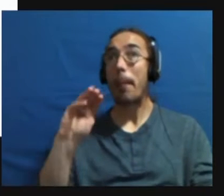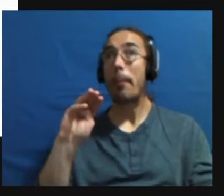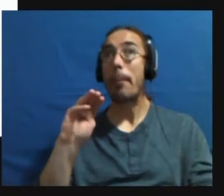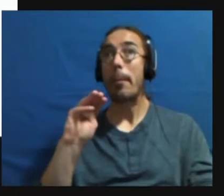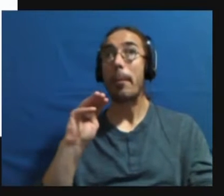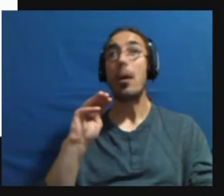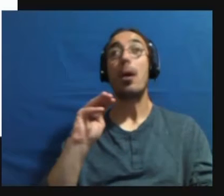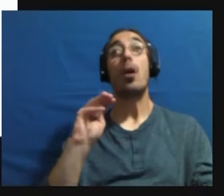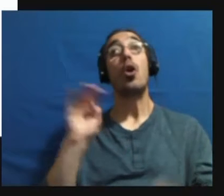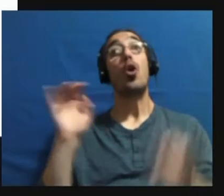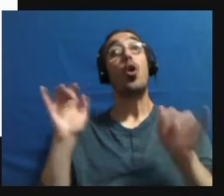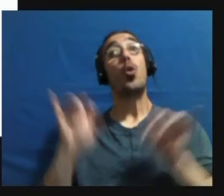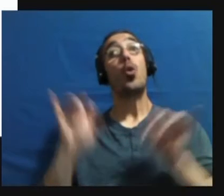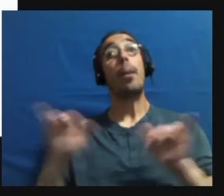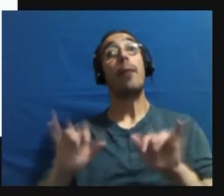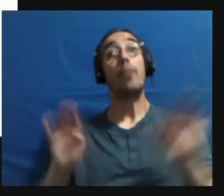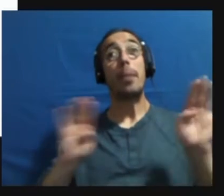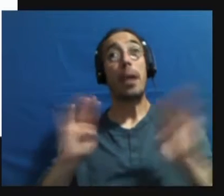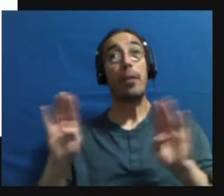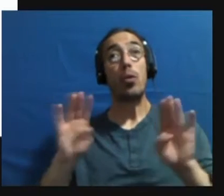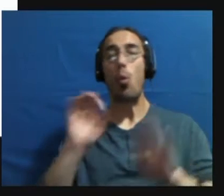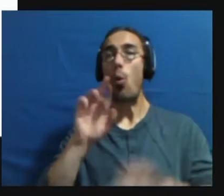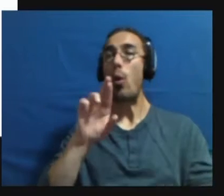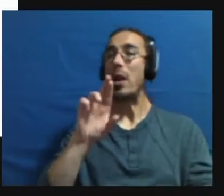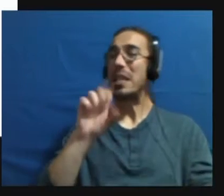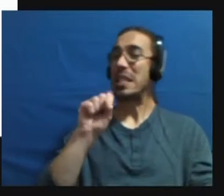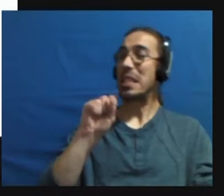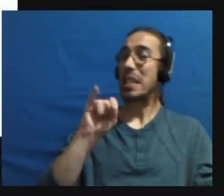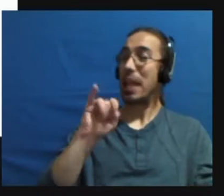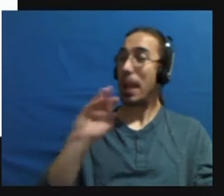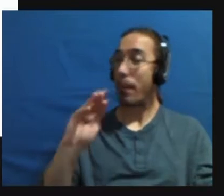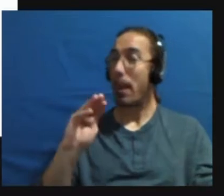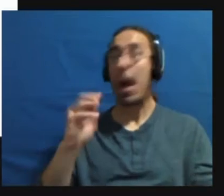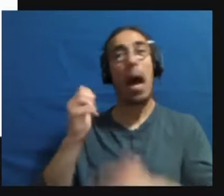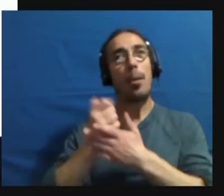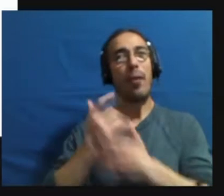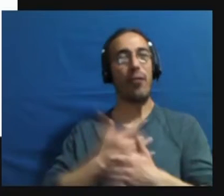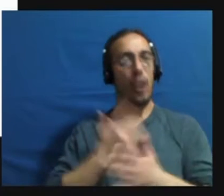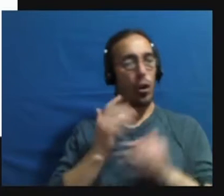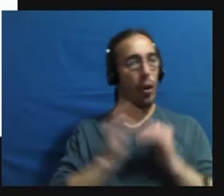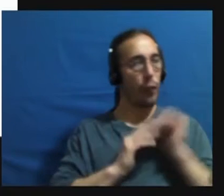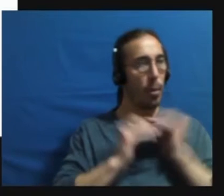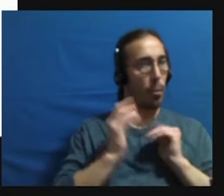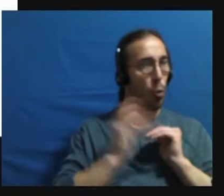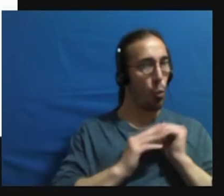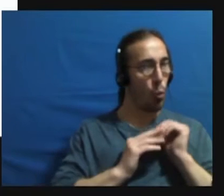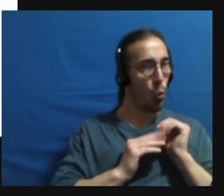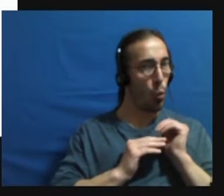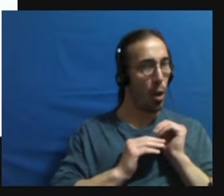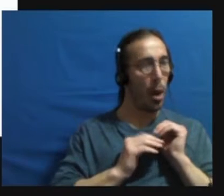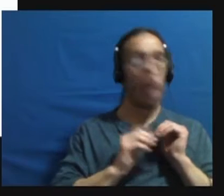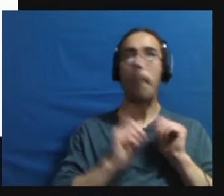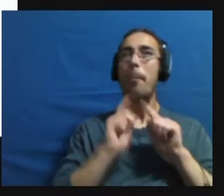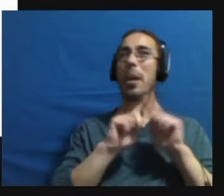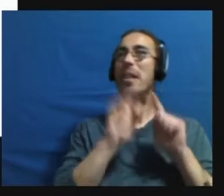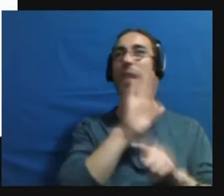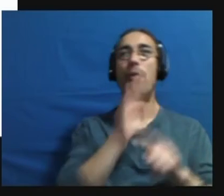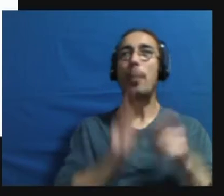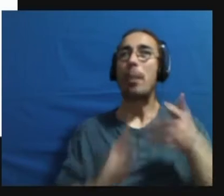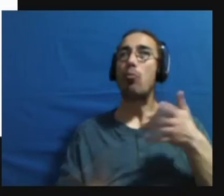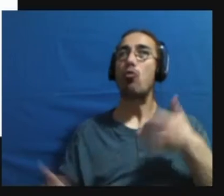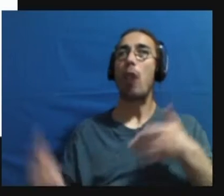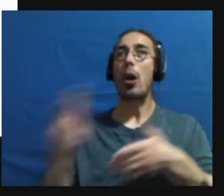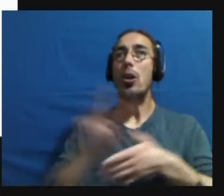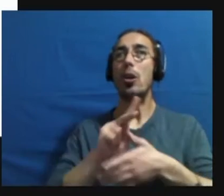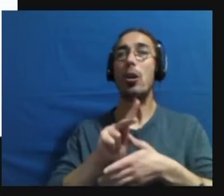behaviors or stimming help to comfort us, but our comfort has never been the priority. This has